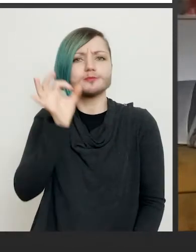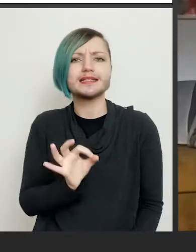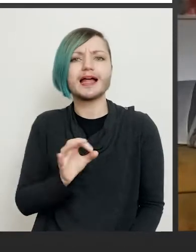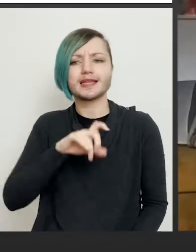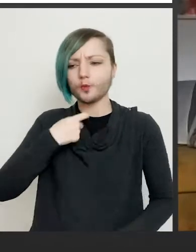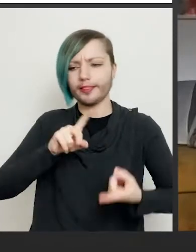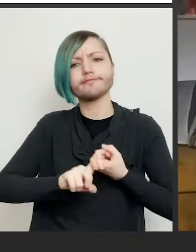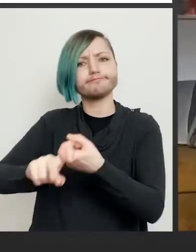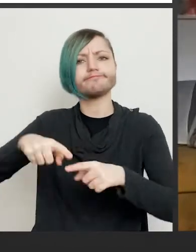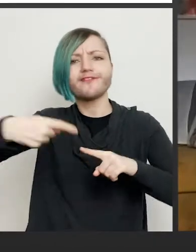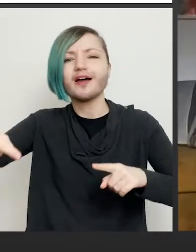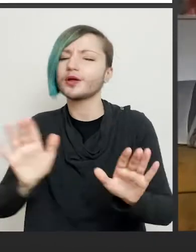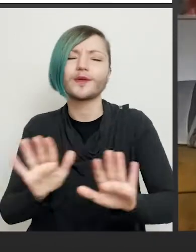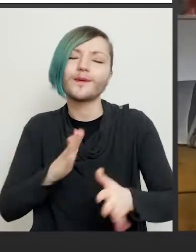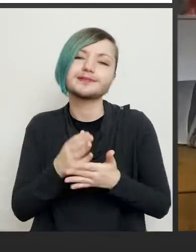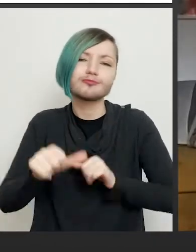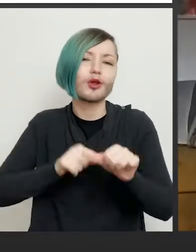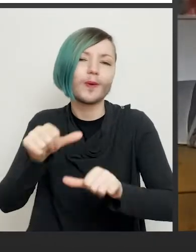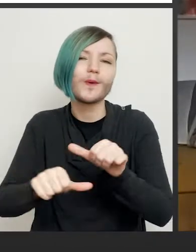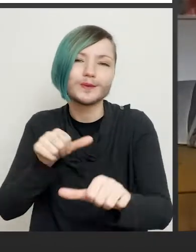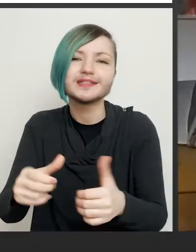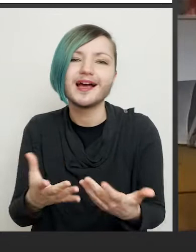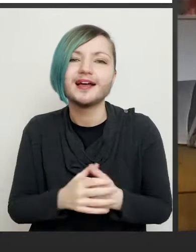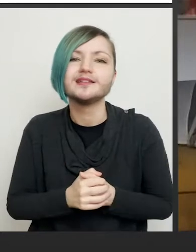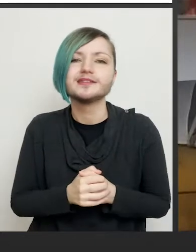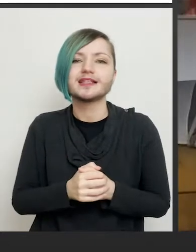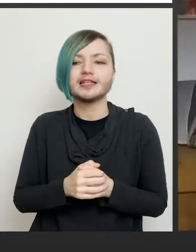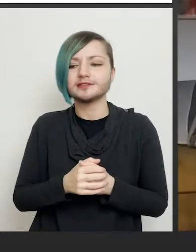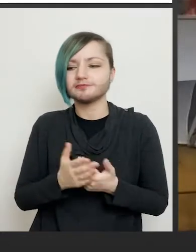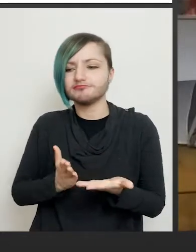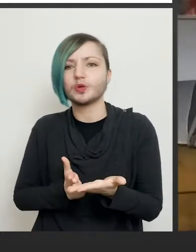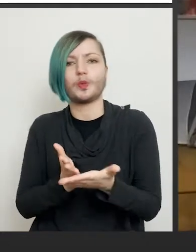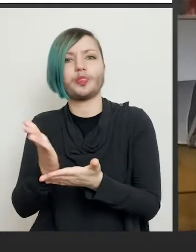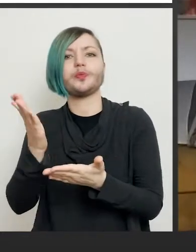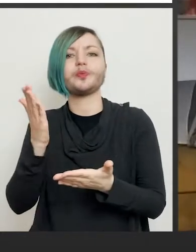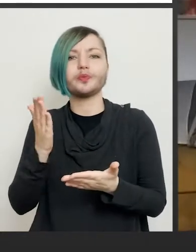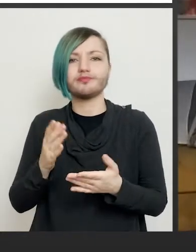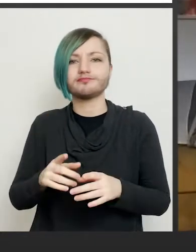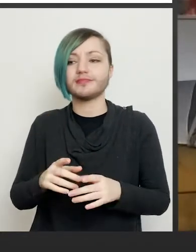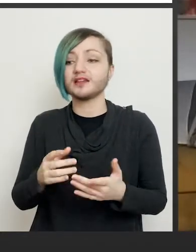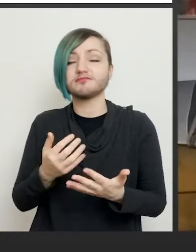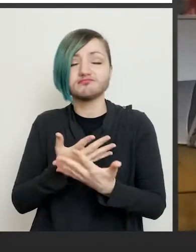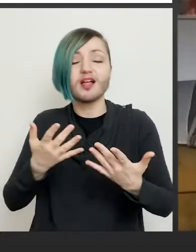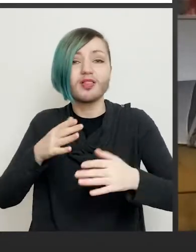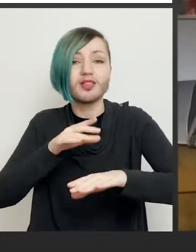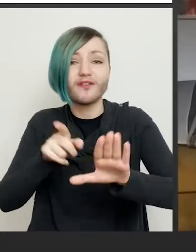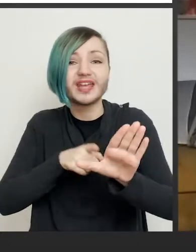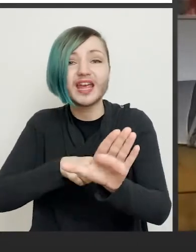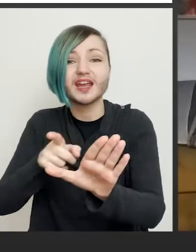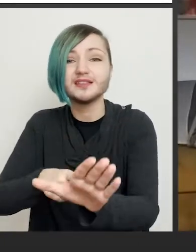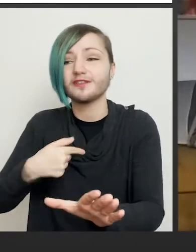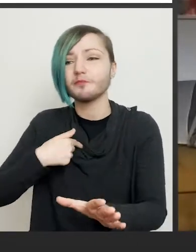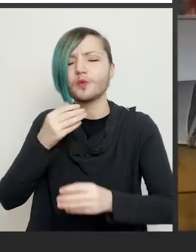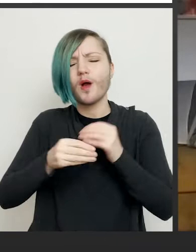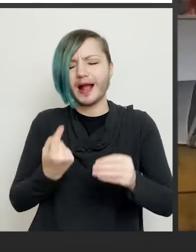it's a complete process, I think. And you sort of go through that in different times. And it's taken me, many years to sort of find exactly